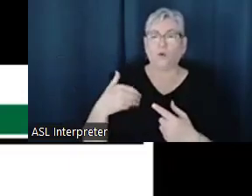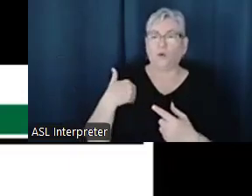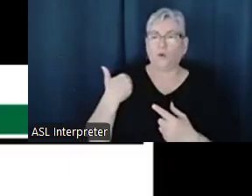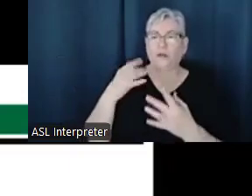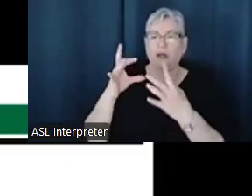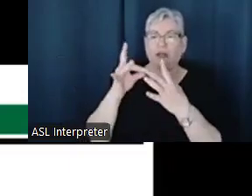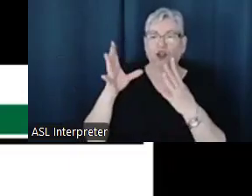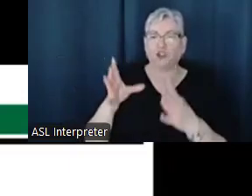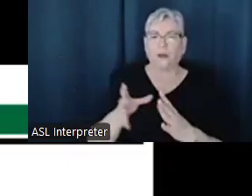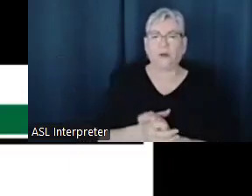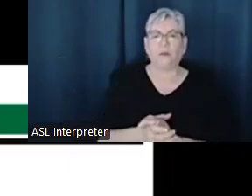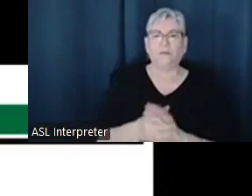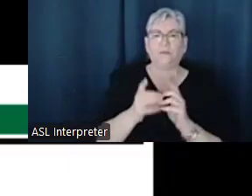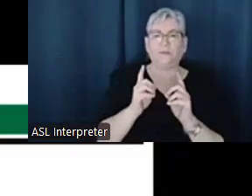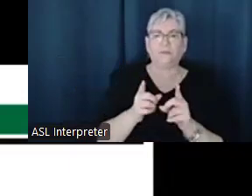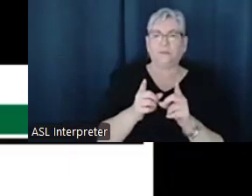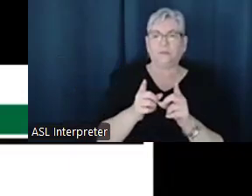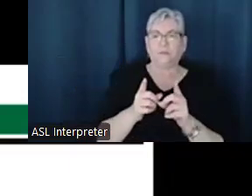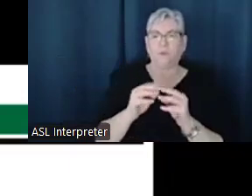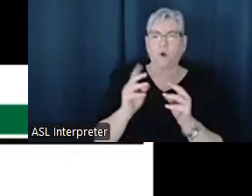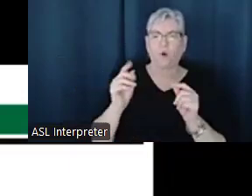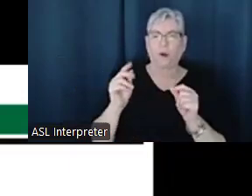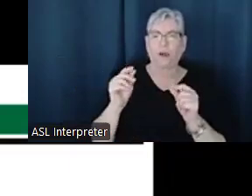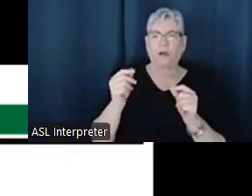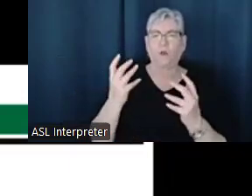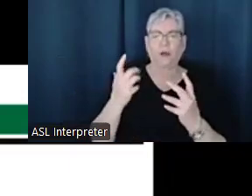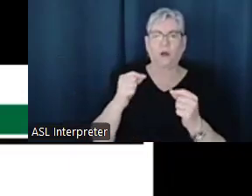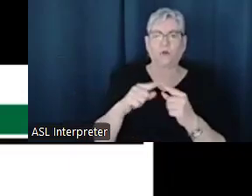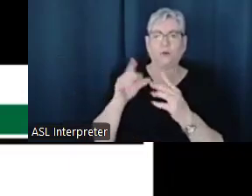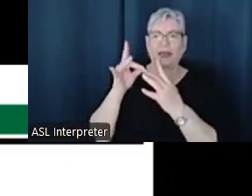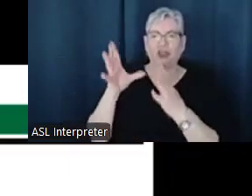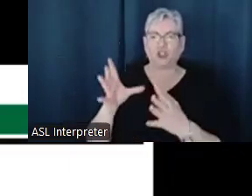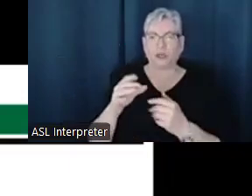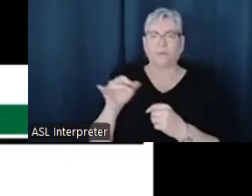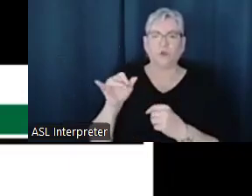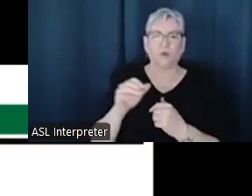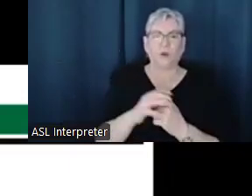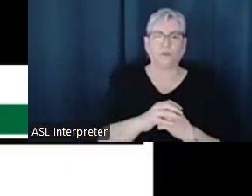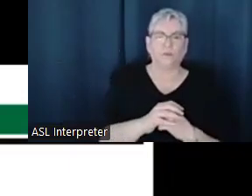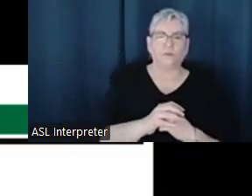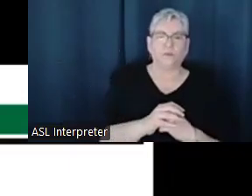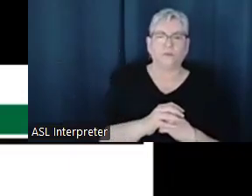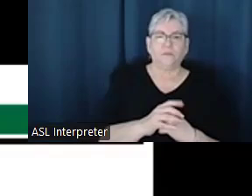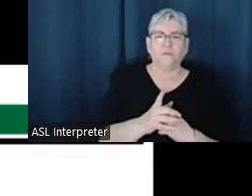We're gonna try to move a little bit quicker through this because I do wanna get to the leadership things as well. So for